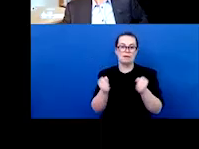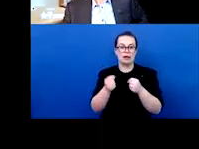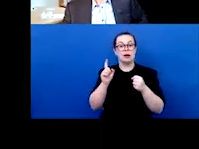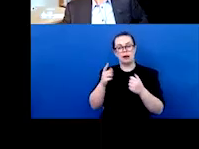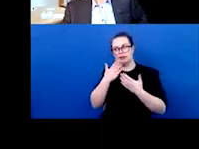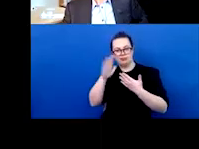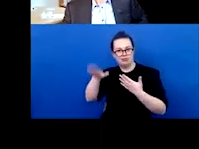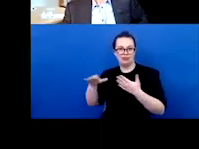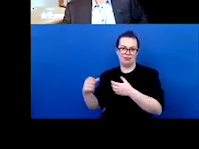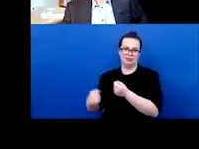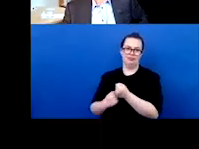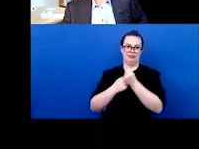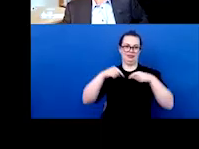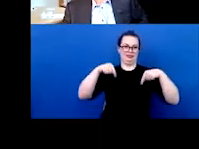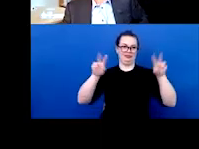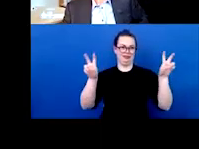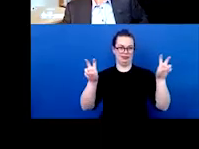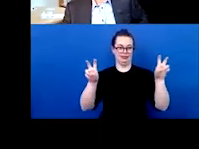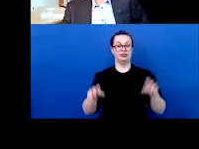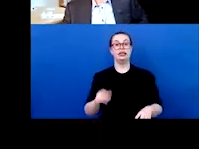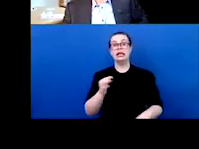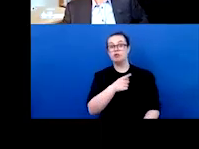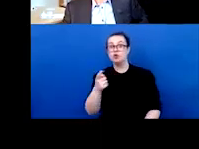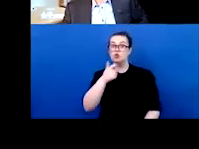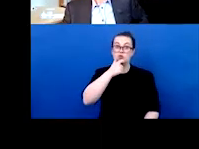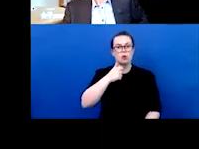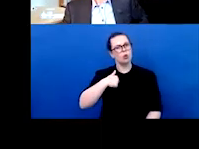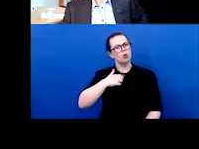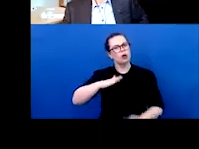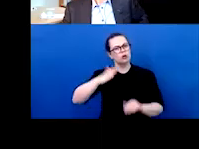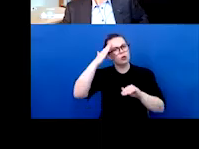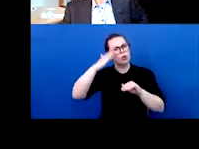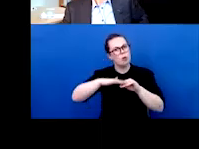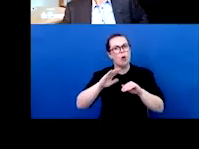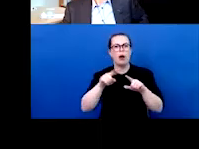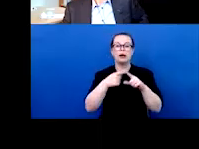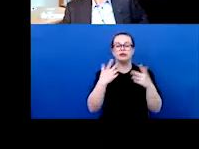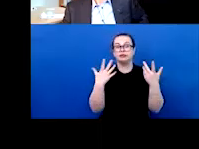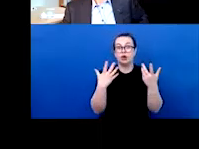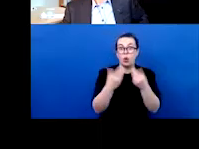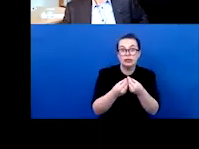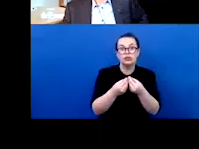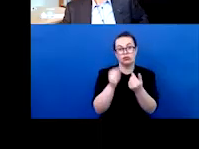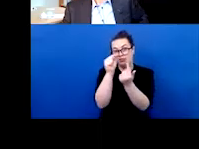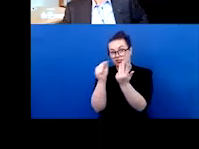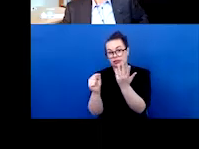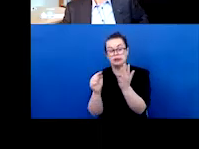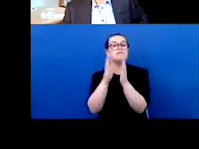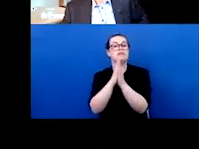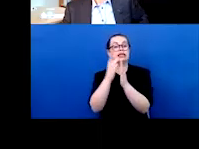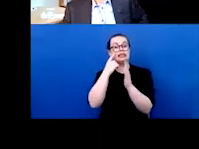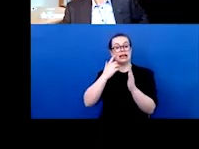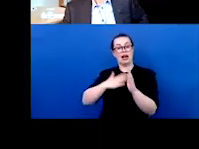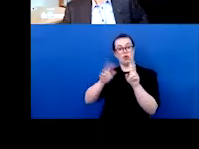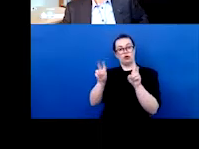interested in one of the big topics that I discussed here, composition, then please check out our theme issue for